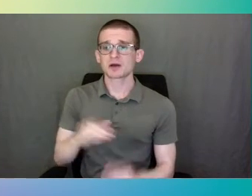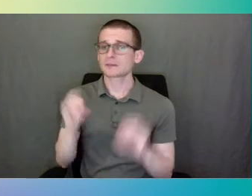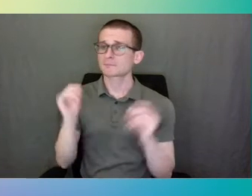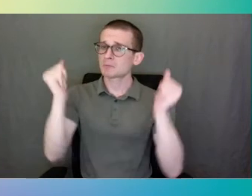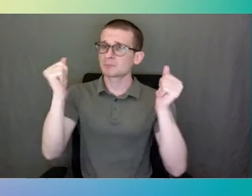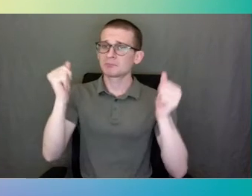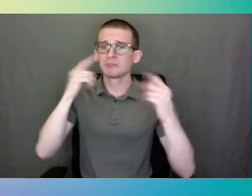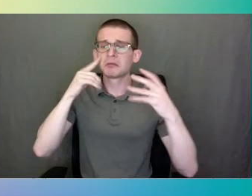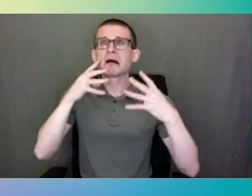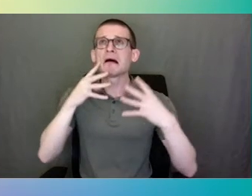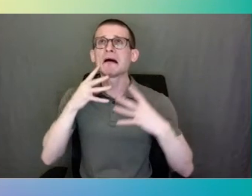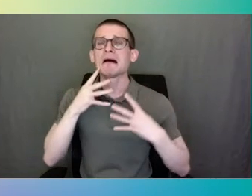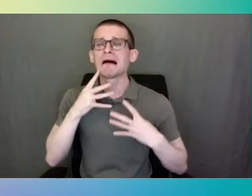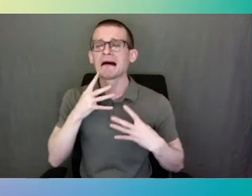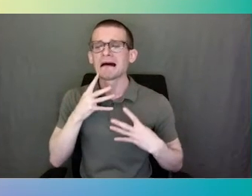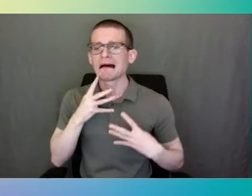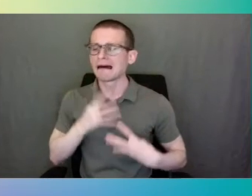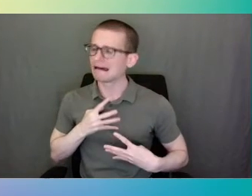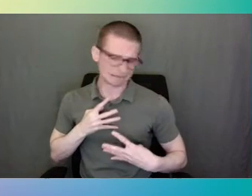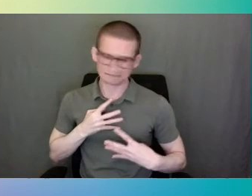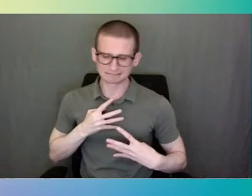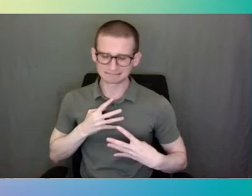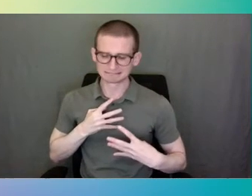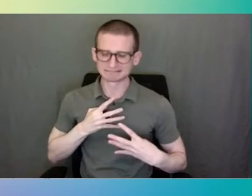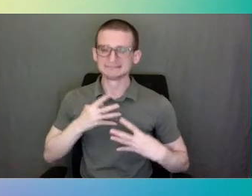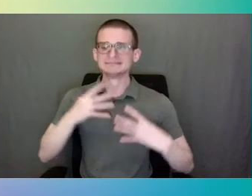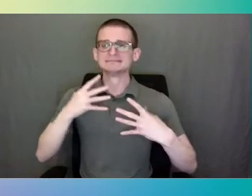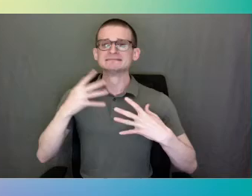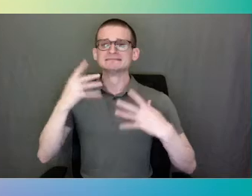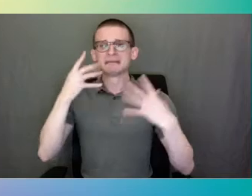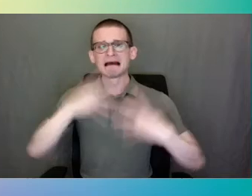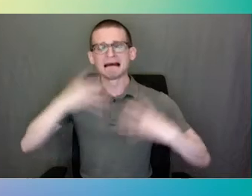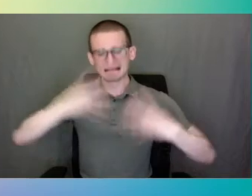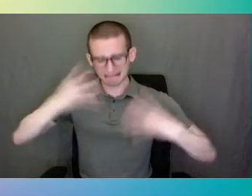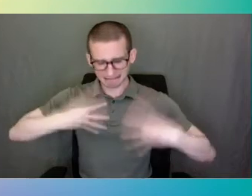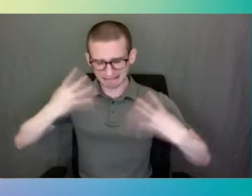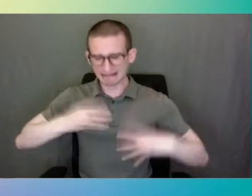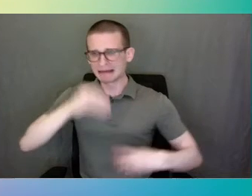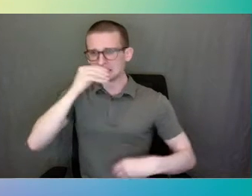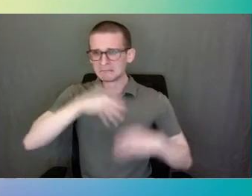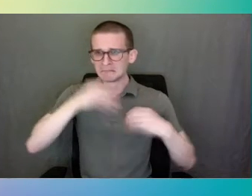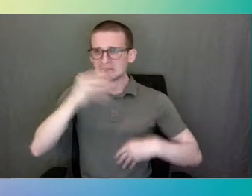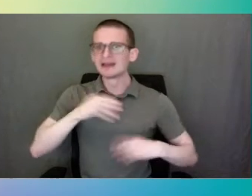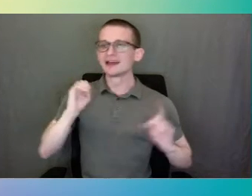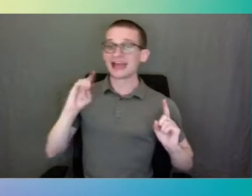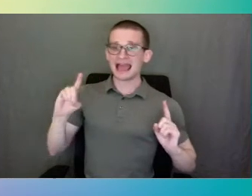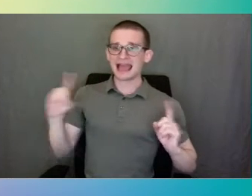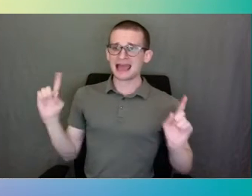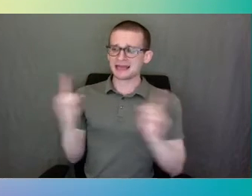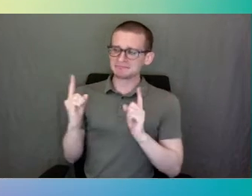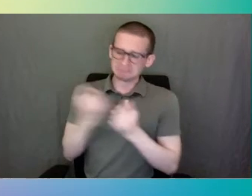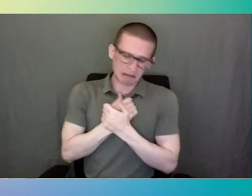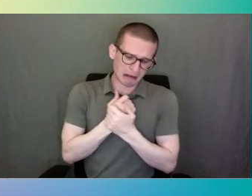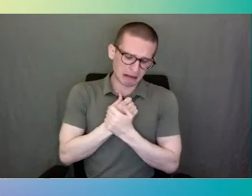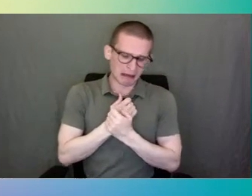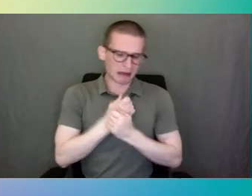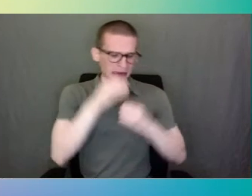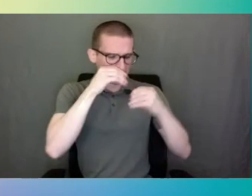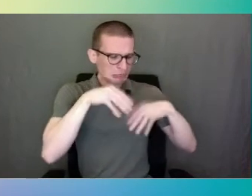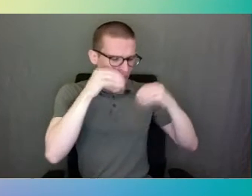I just couldn't control myself. Snot, tears all over his beautiful shirt. And he was just holding me. And I